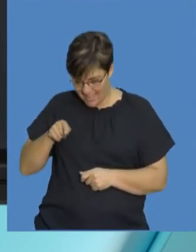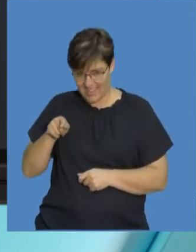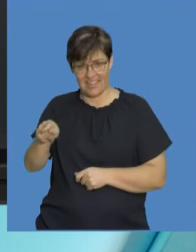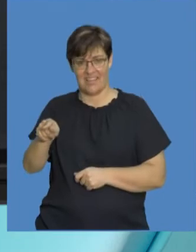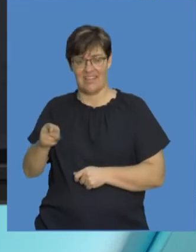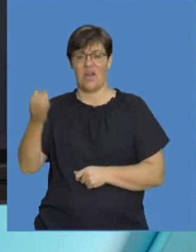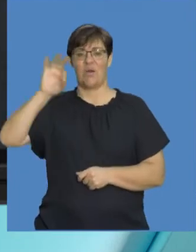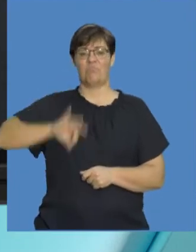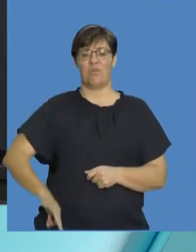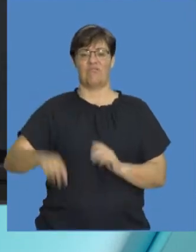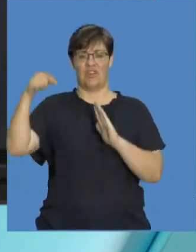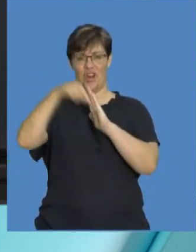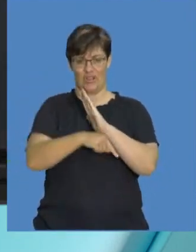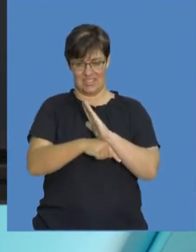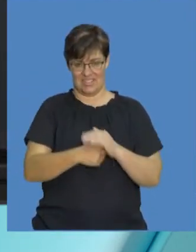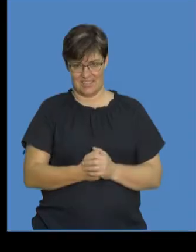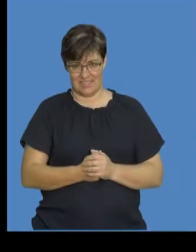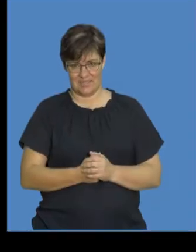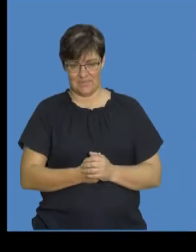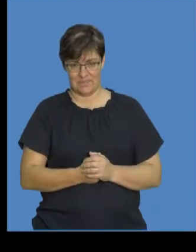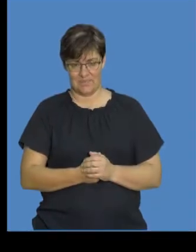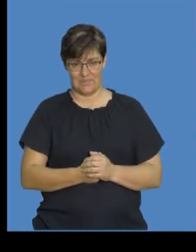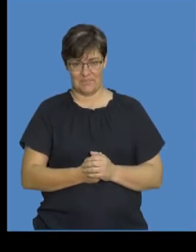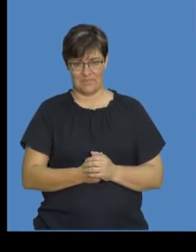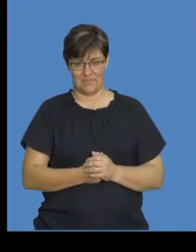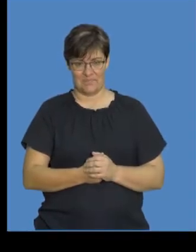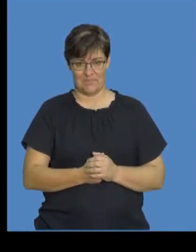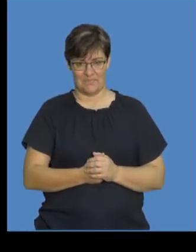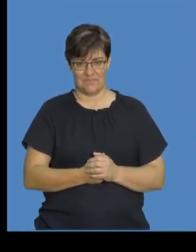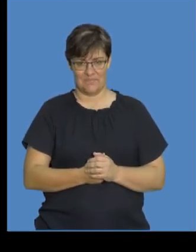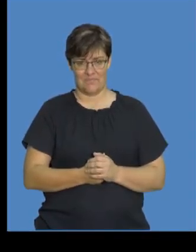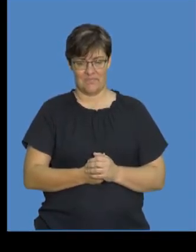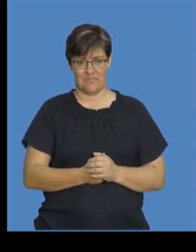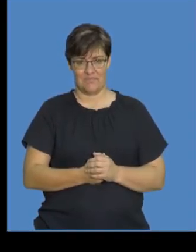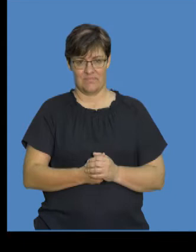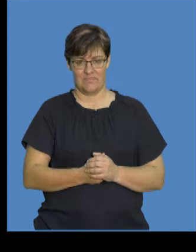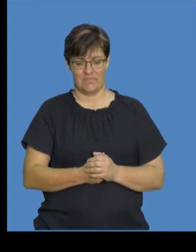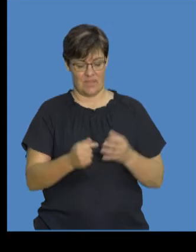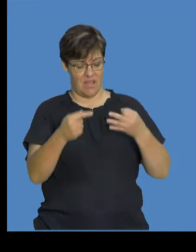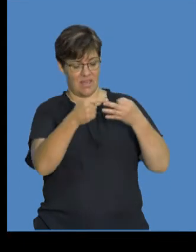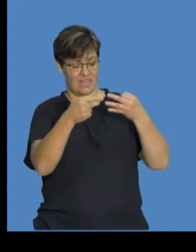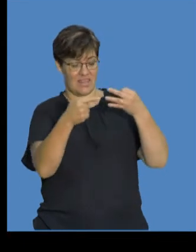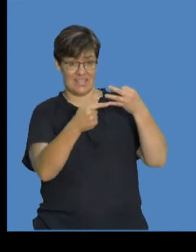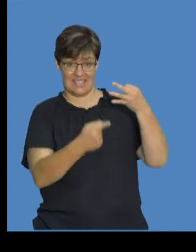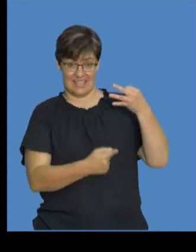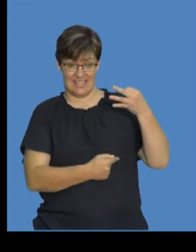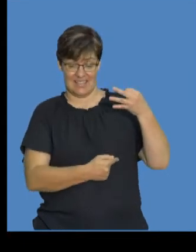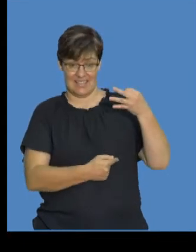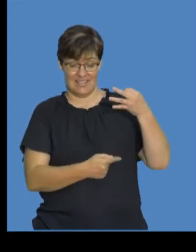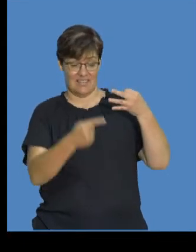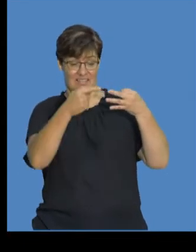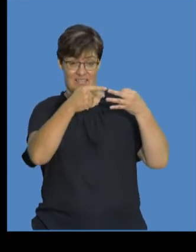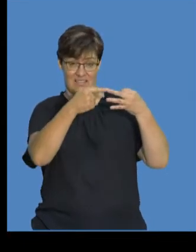will go into my profit and loss. As you can see, the three